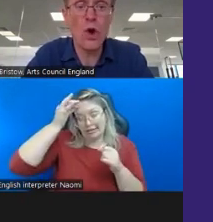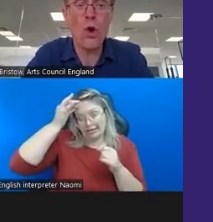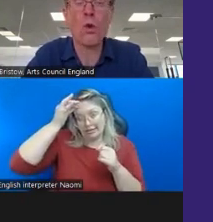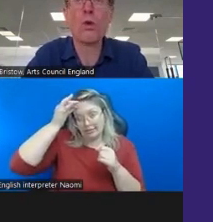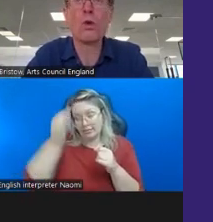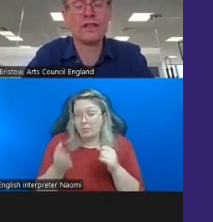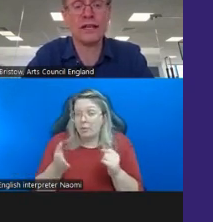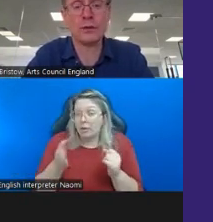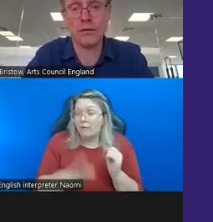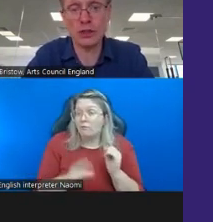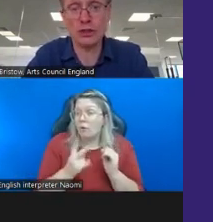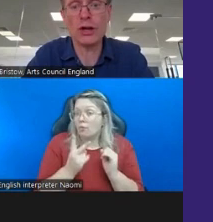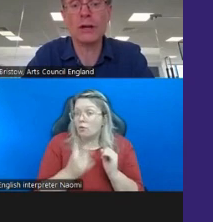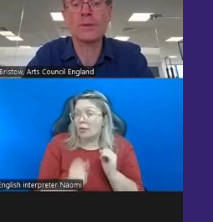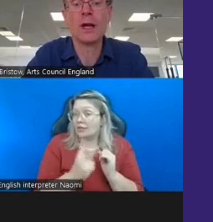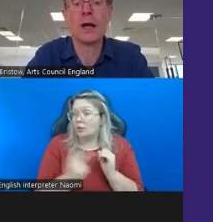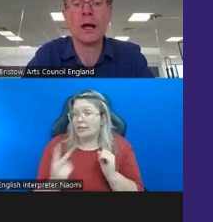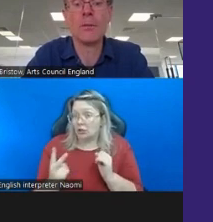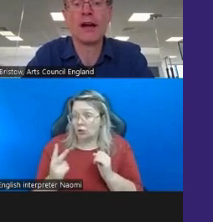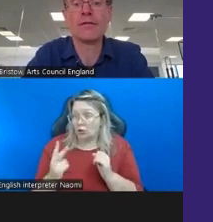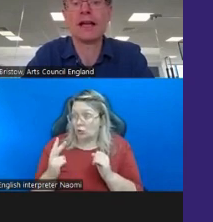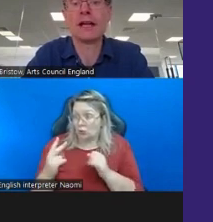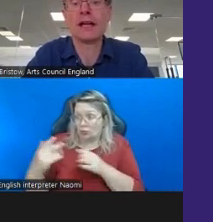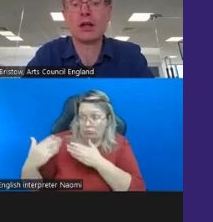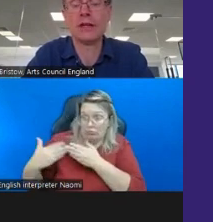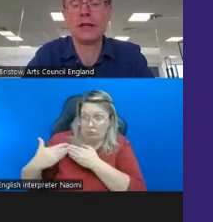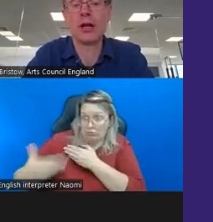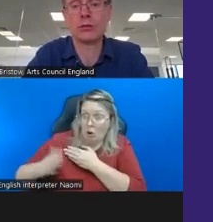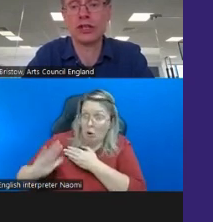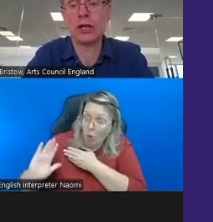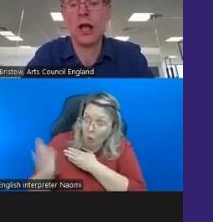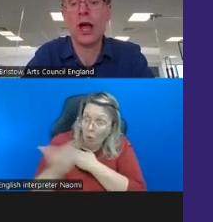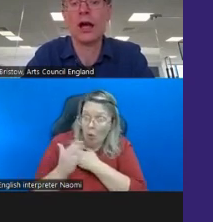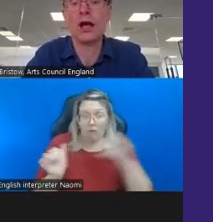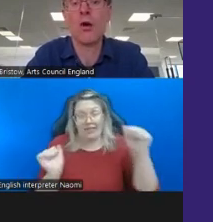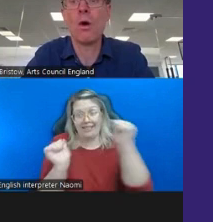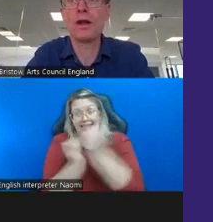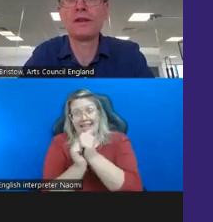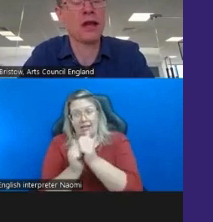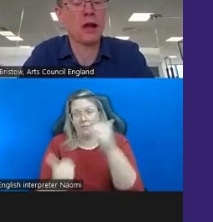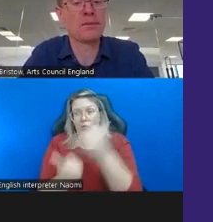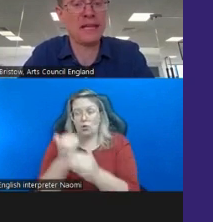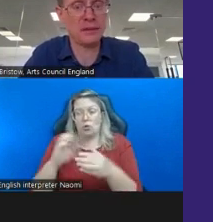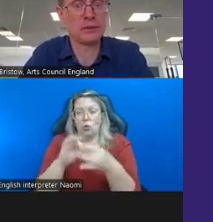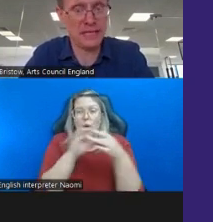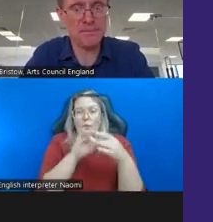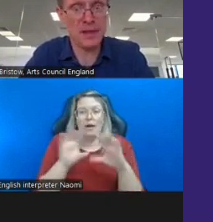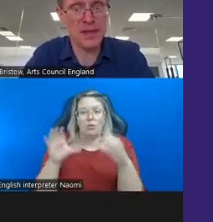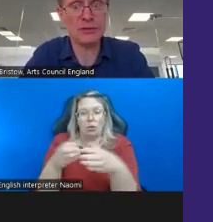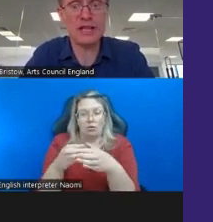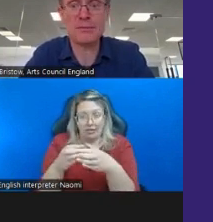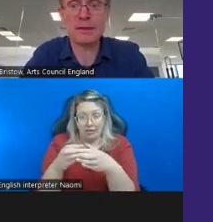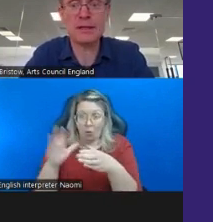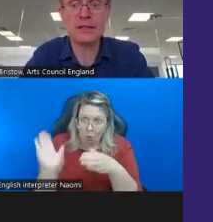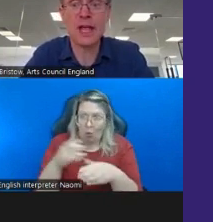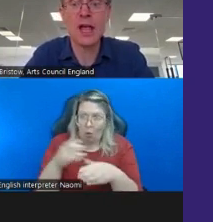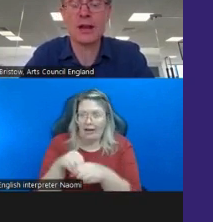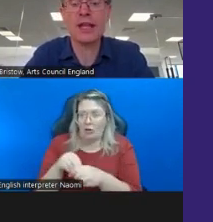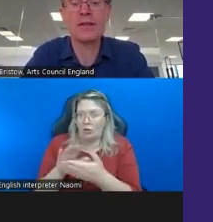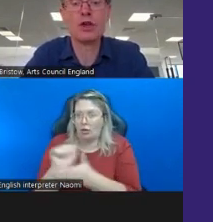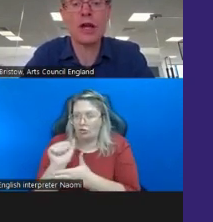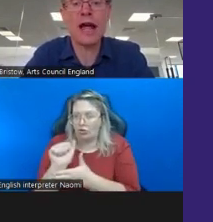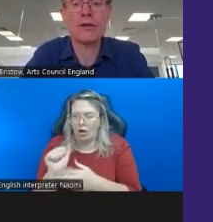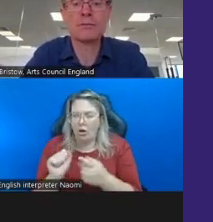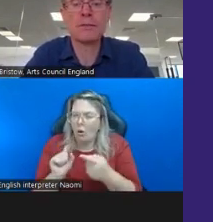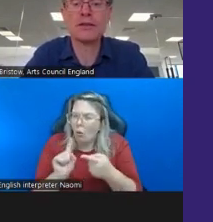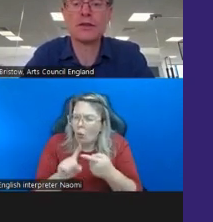2022, all of the deals that have been struck have included culture. One deal didn't. That was the East Midlands. But I think if